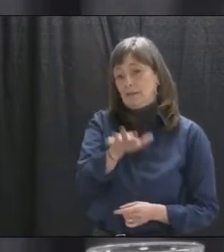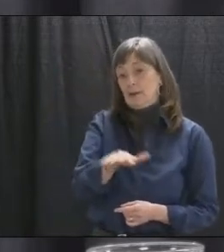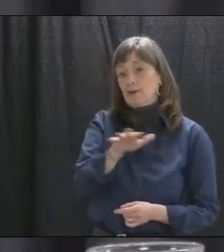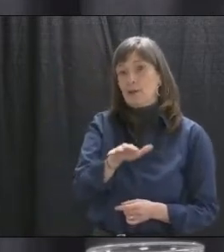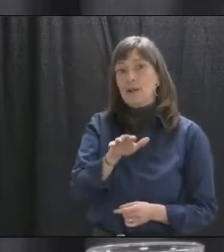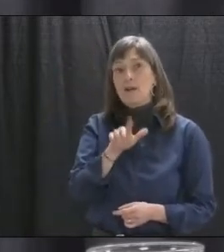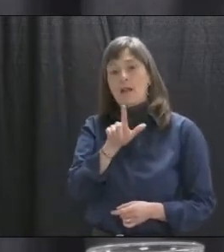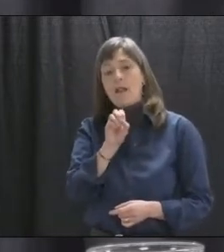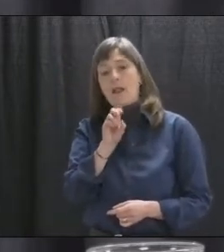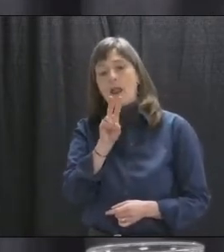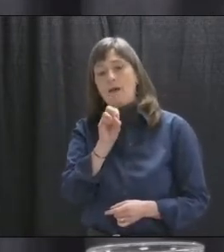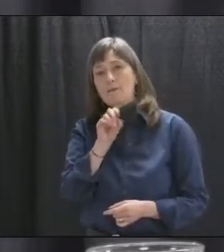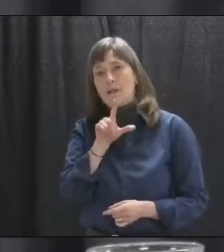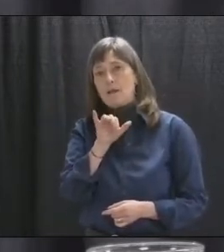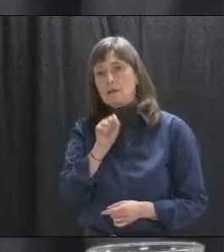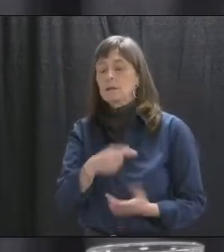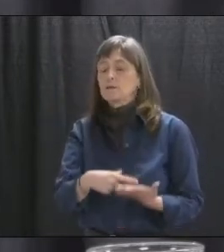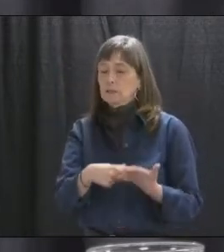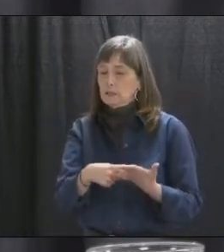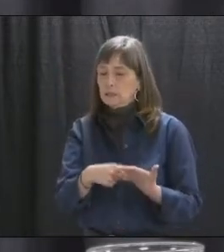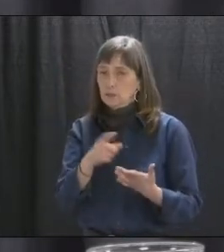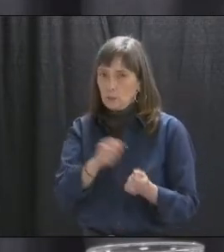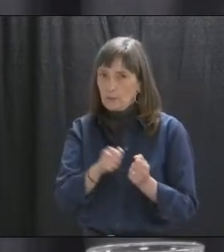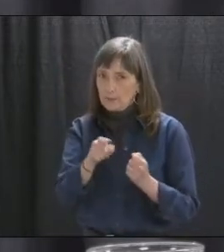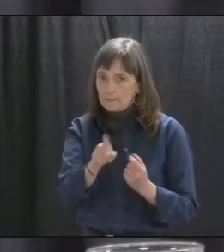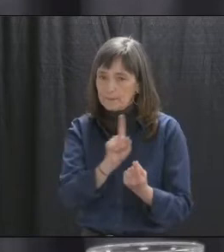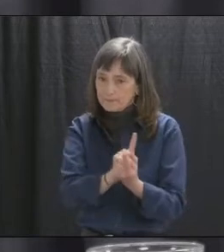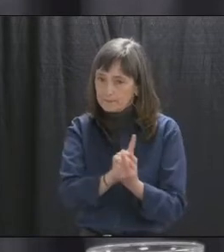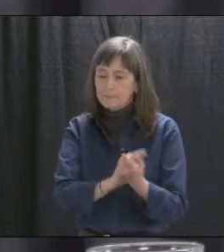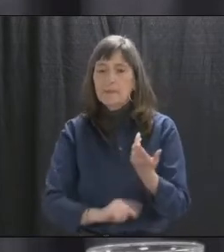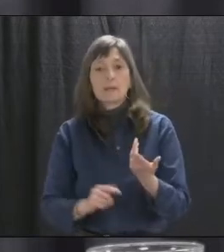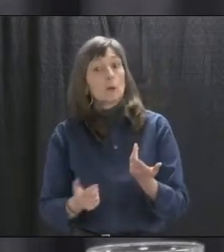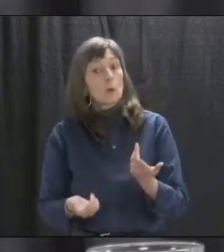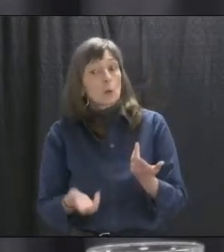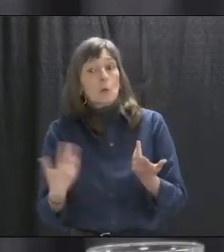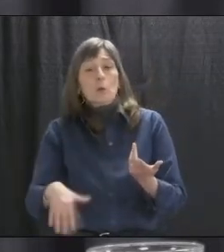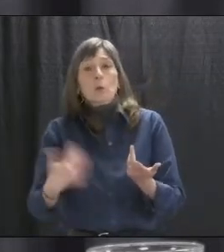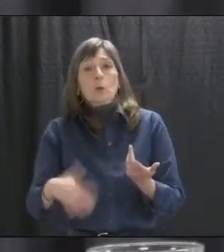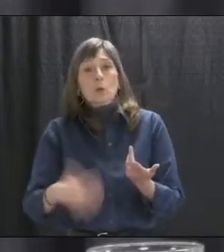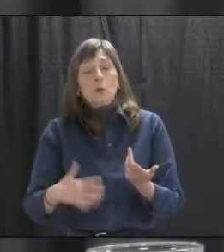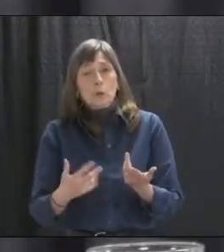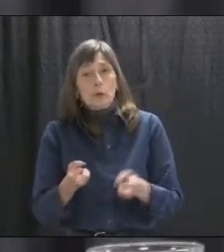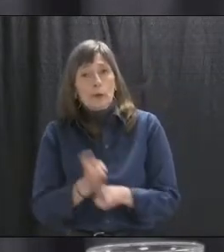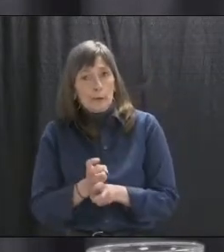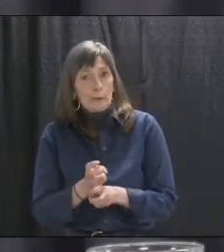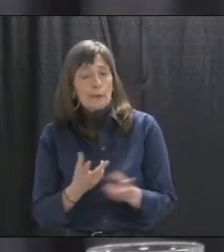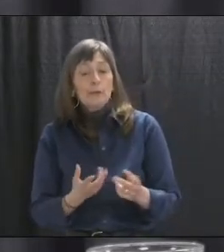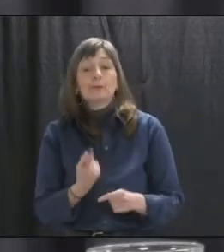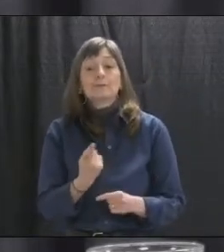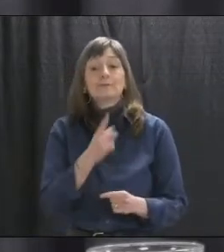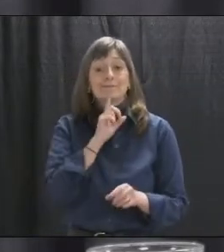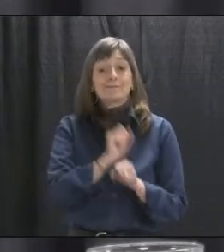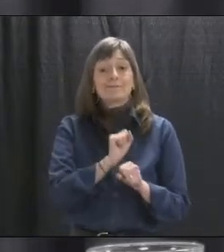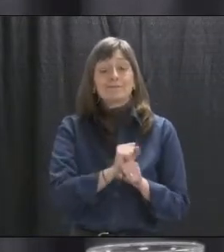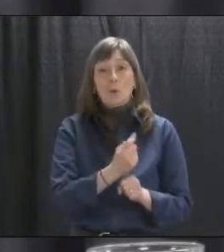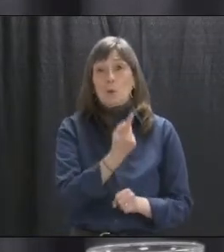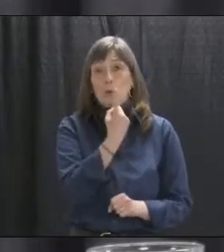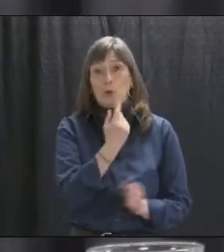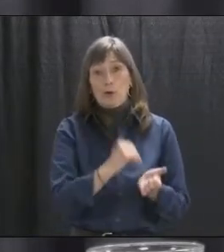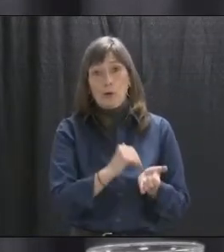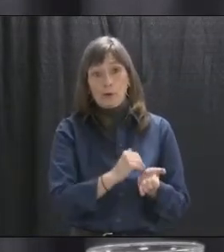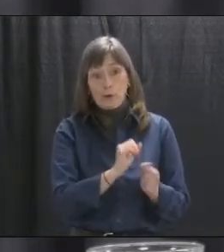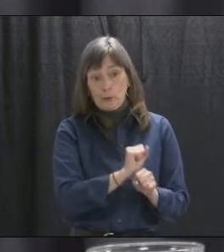as well as staff in the department. So it's a hot topic. The facts of the case are there was one doctor practicing solo